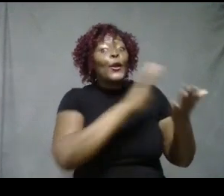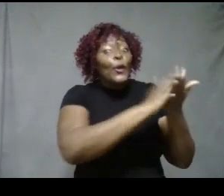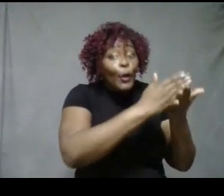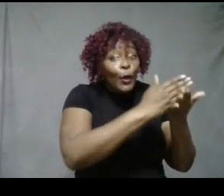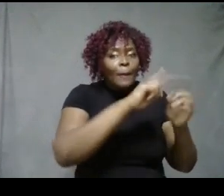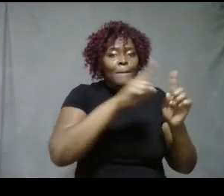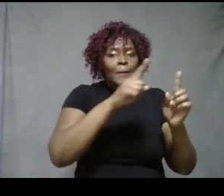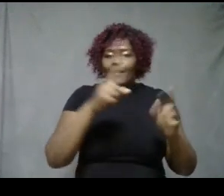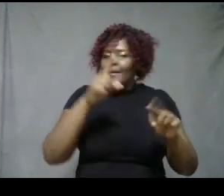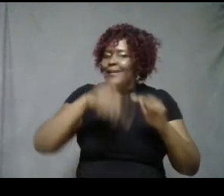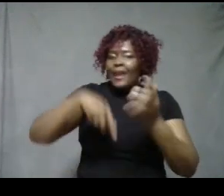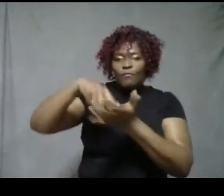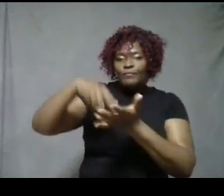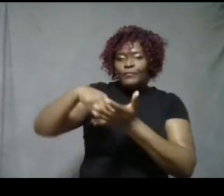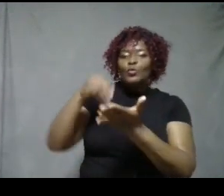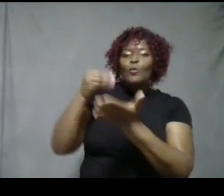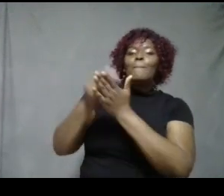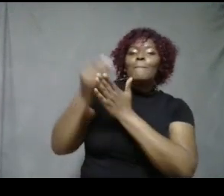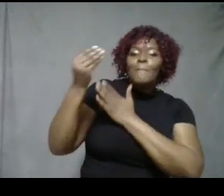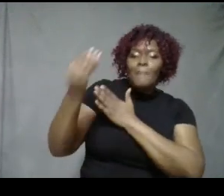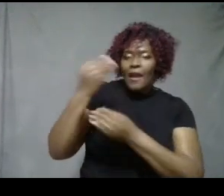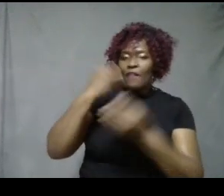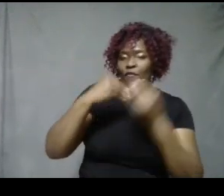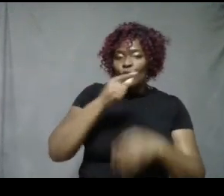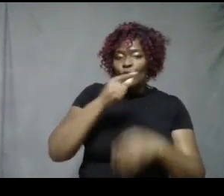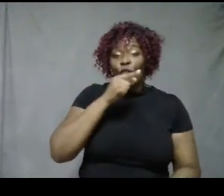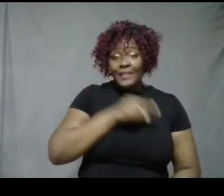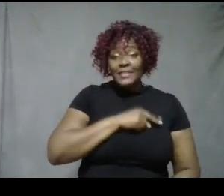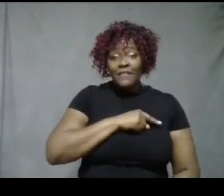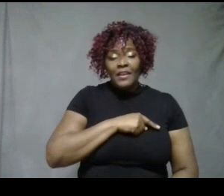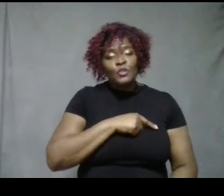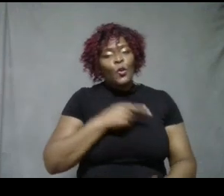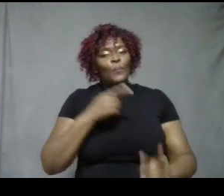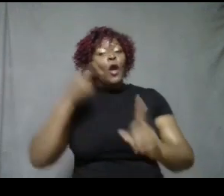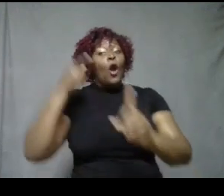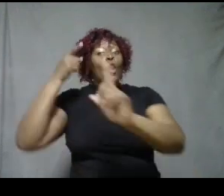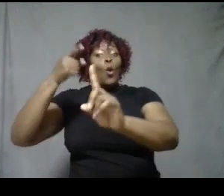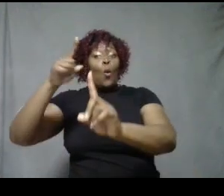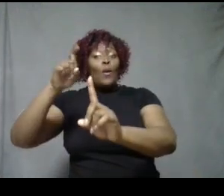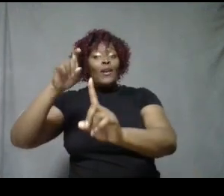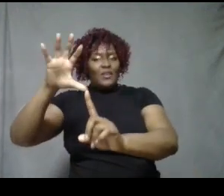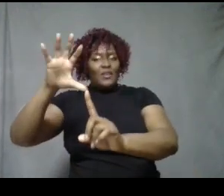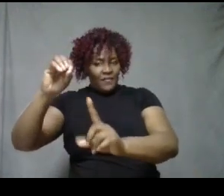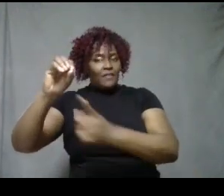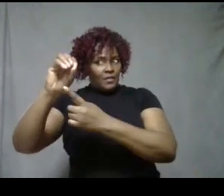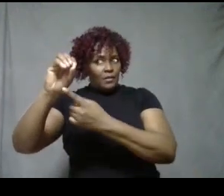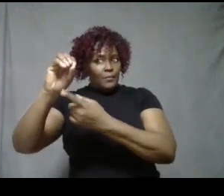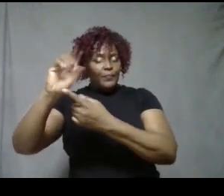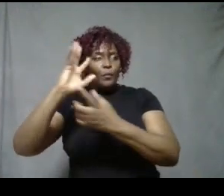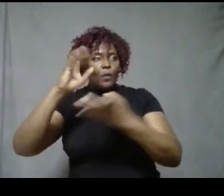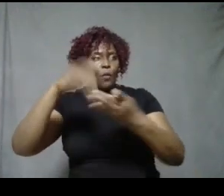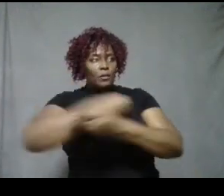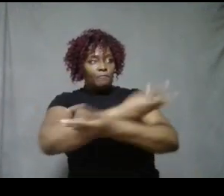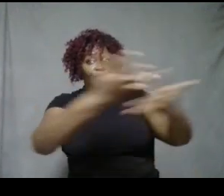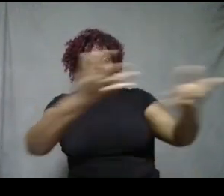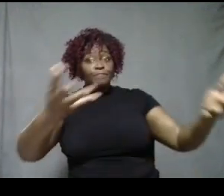for Thanksgiving. So I'm glad to announce that we had a goal of 150 baskets that we were going to get out to the residents of the